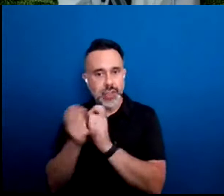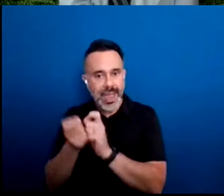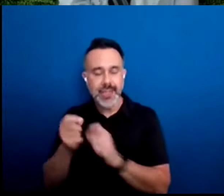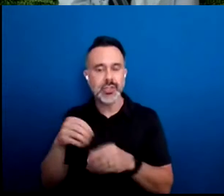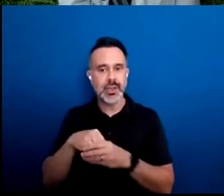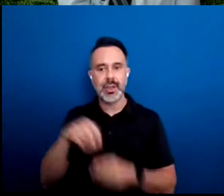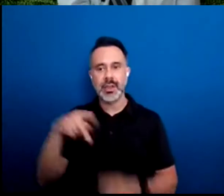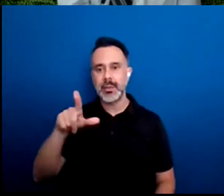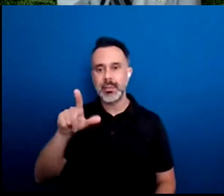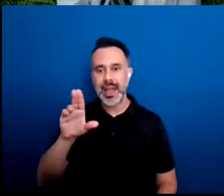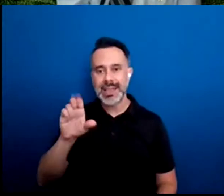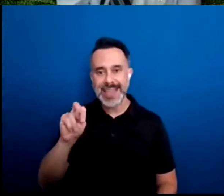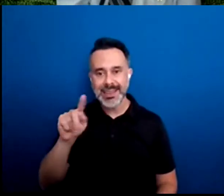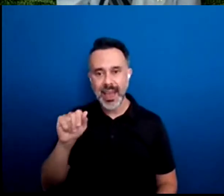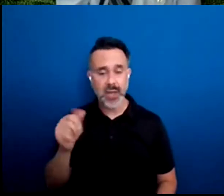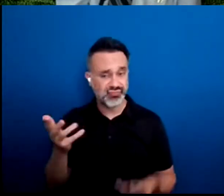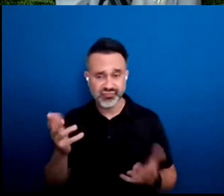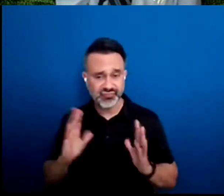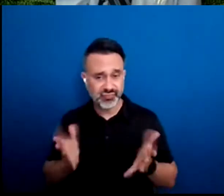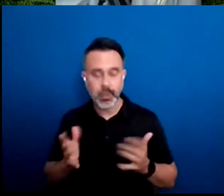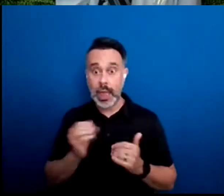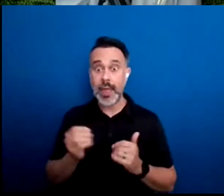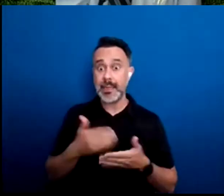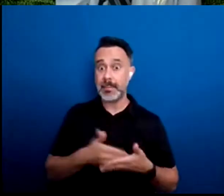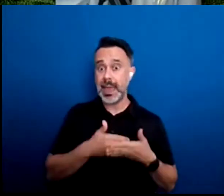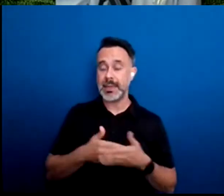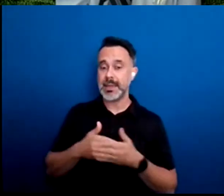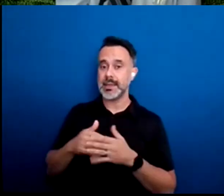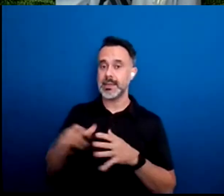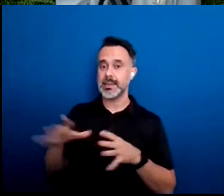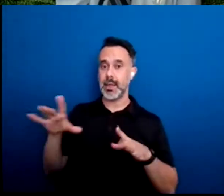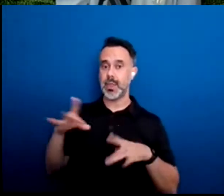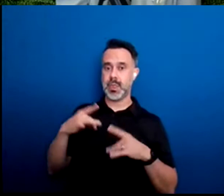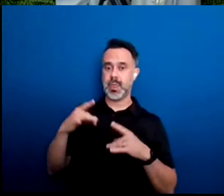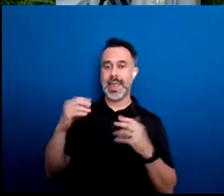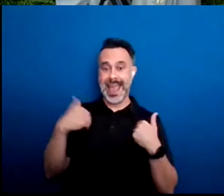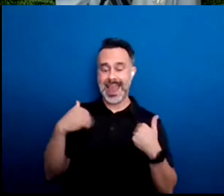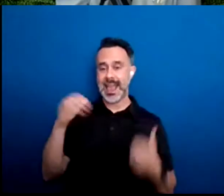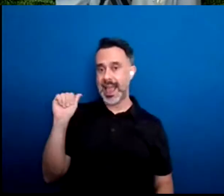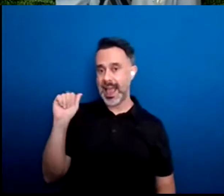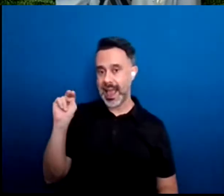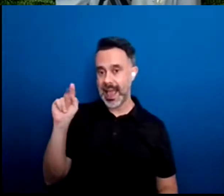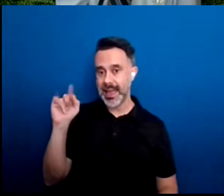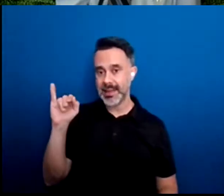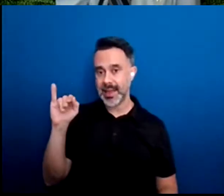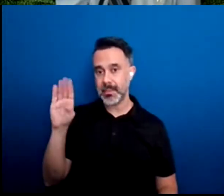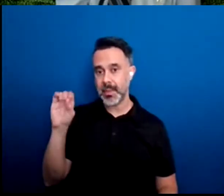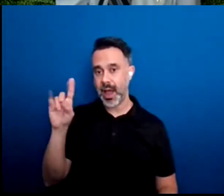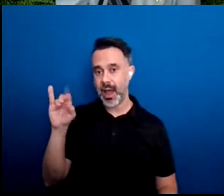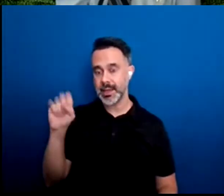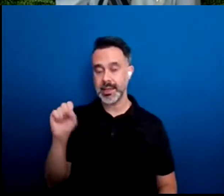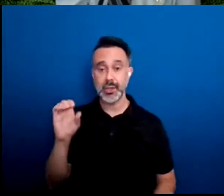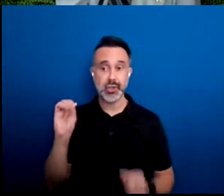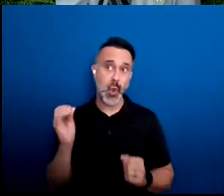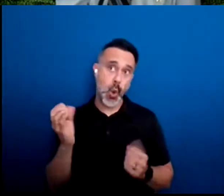antibodies. So they were presumably protected at the time of birth